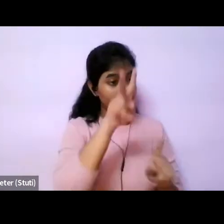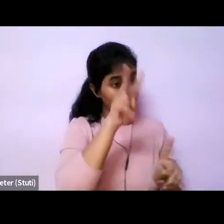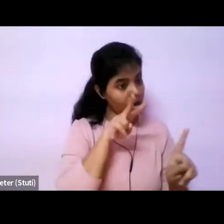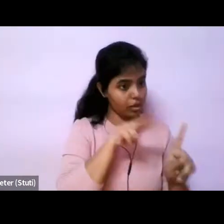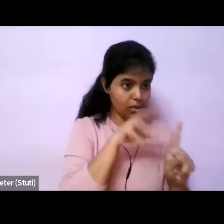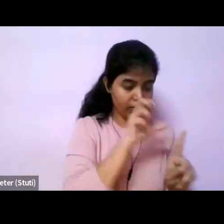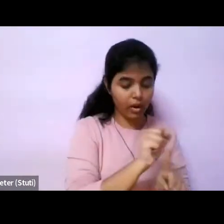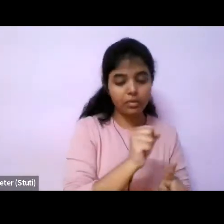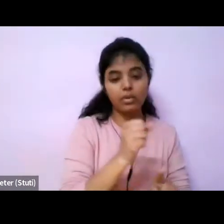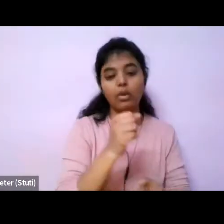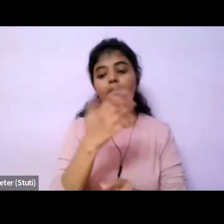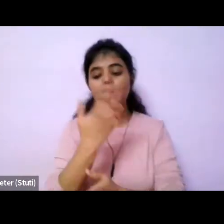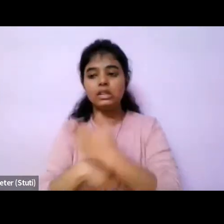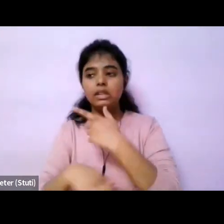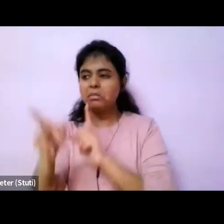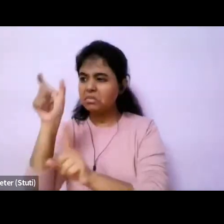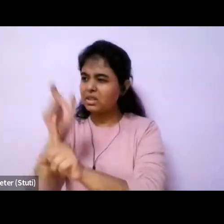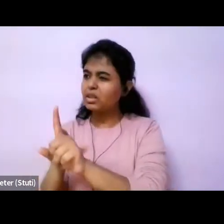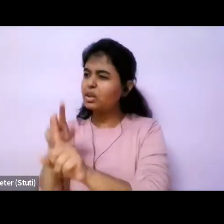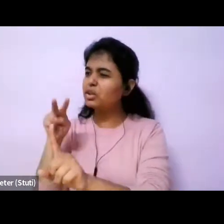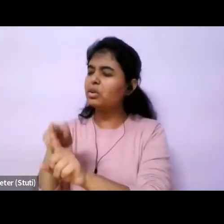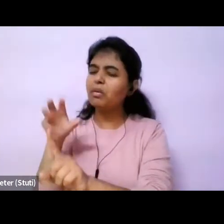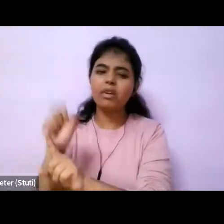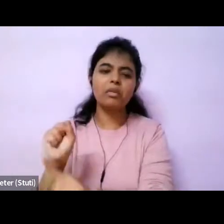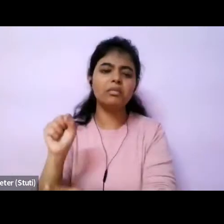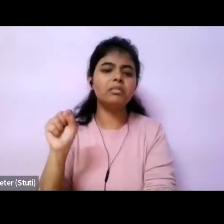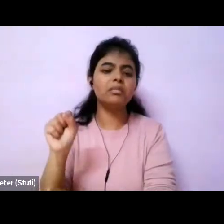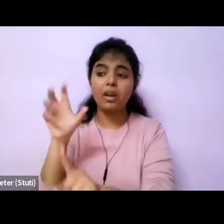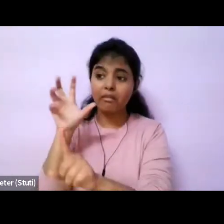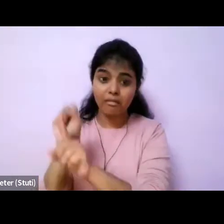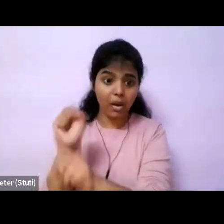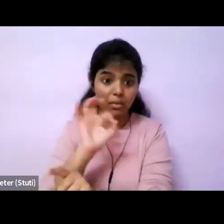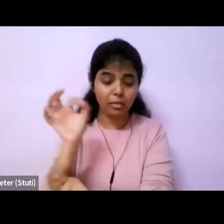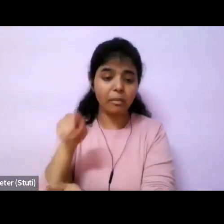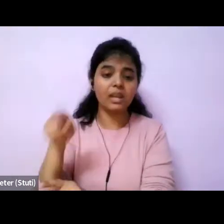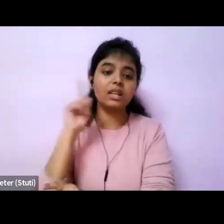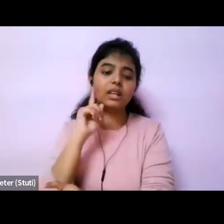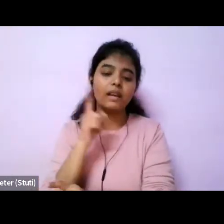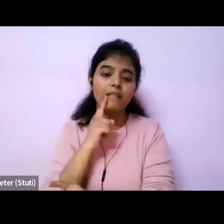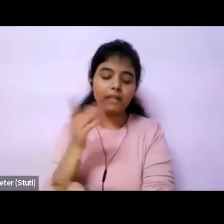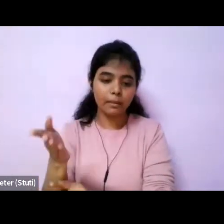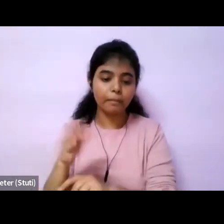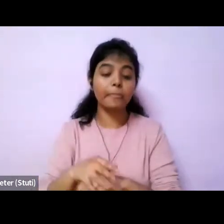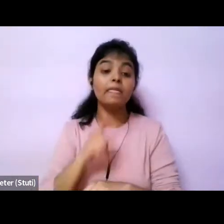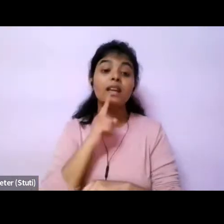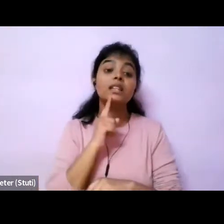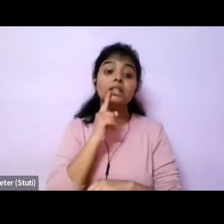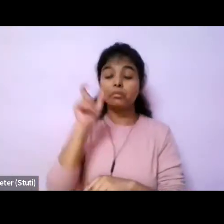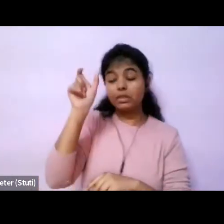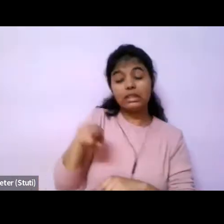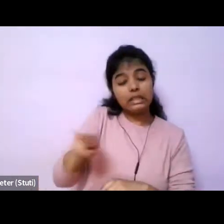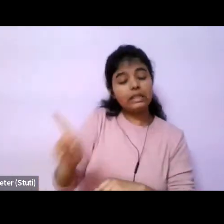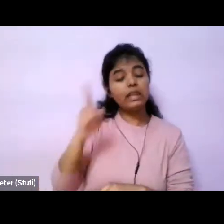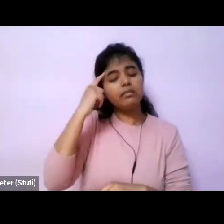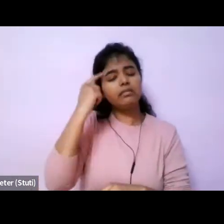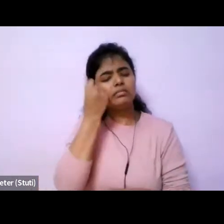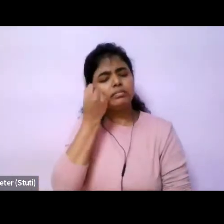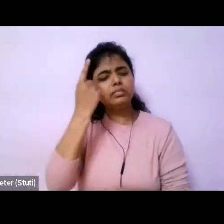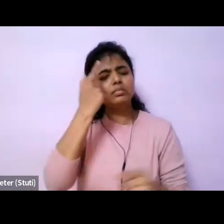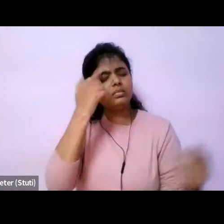narratives such as Vasishta's initiate us instead into a more critical and meaningful understanding of diversity that